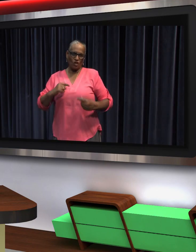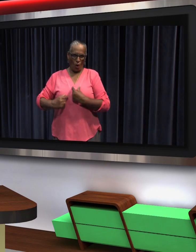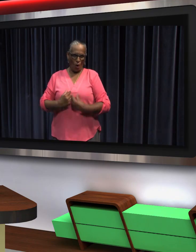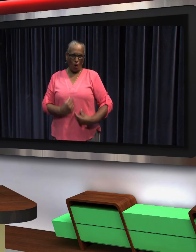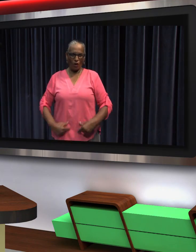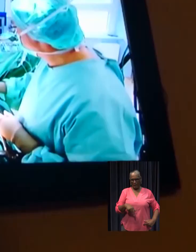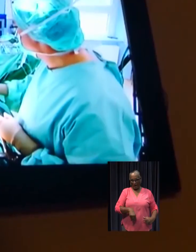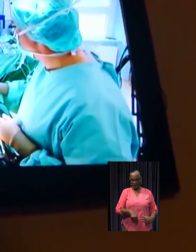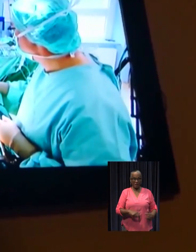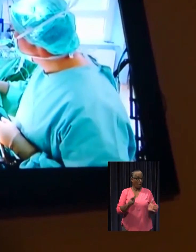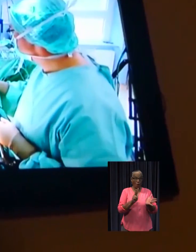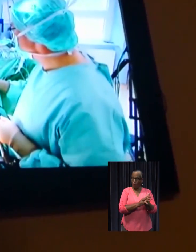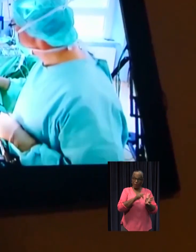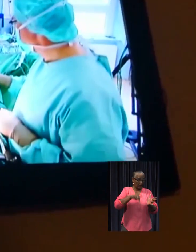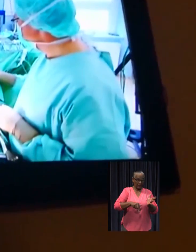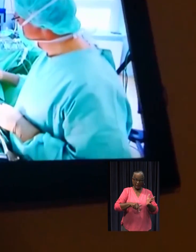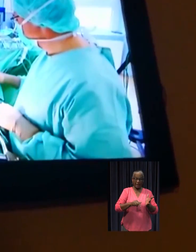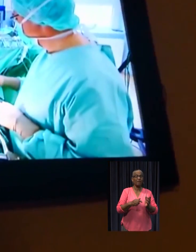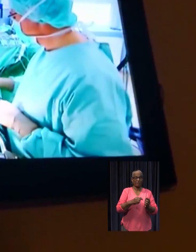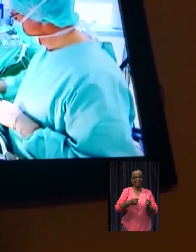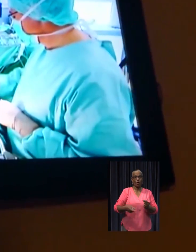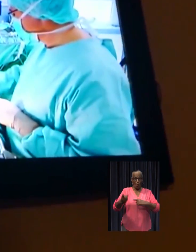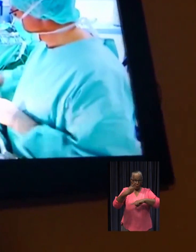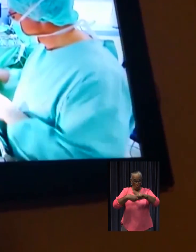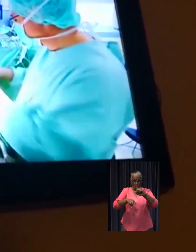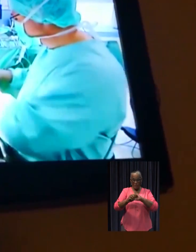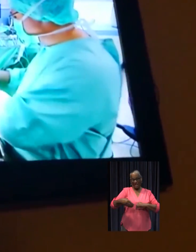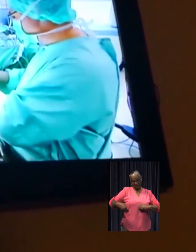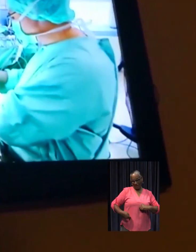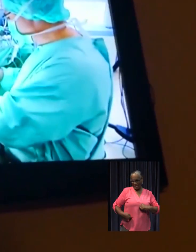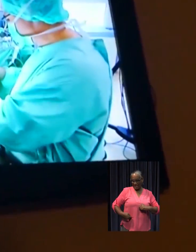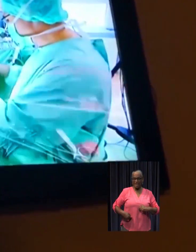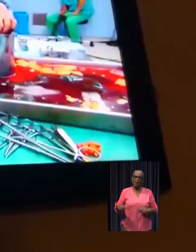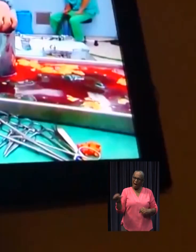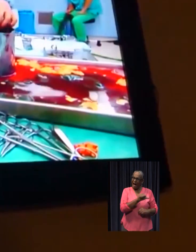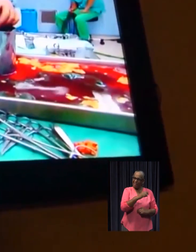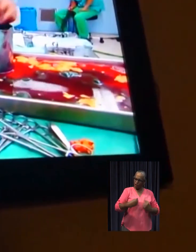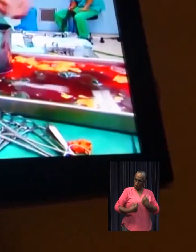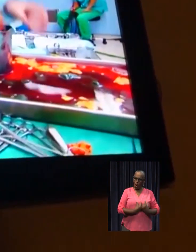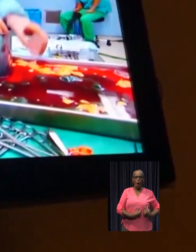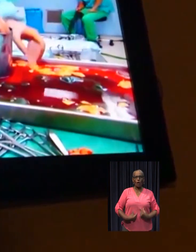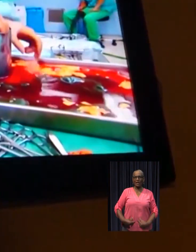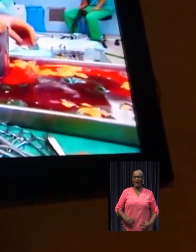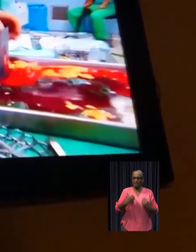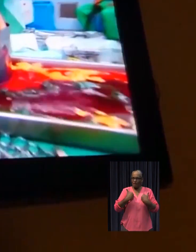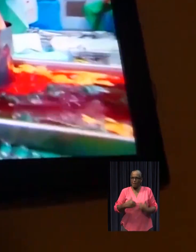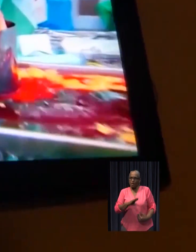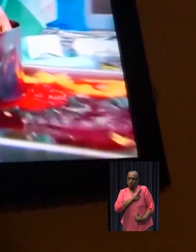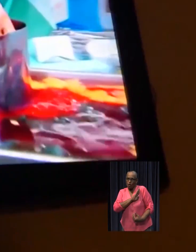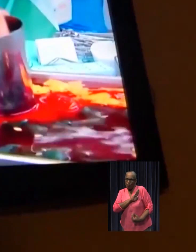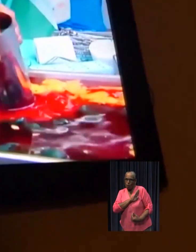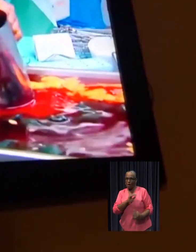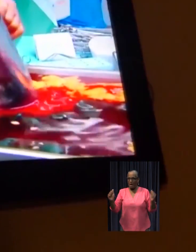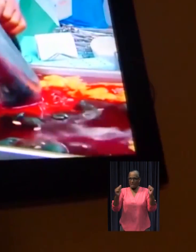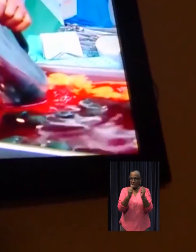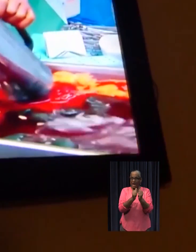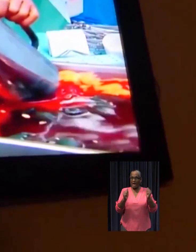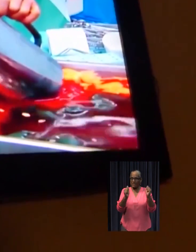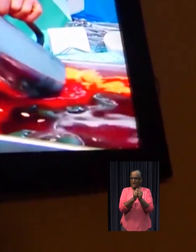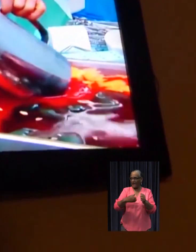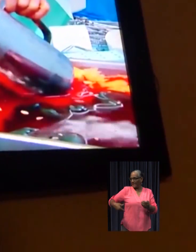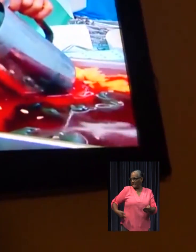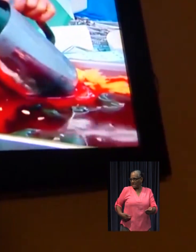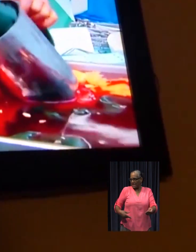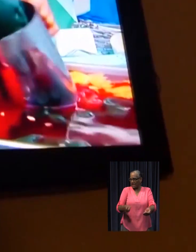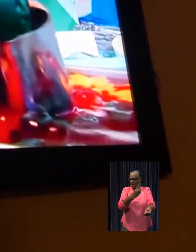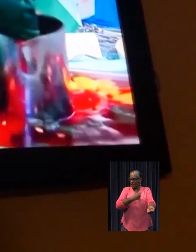Act. This law applies not only to the transplant of kidneys but to all human organs. With the